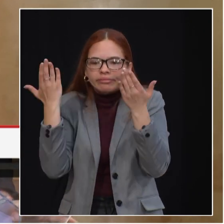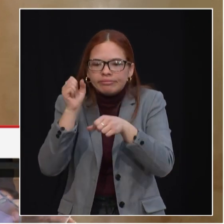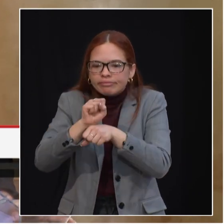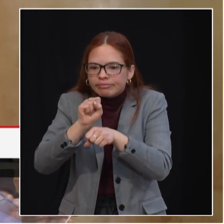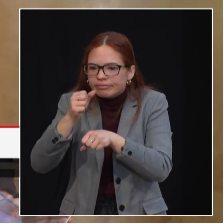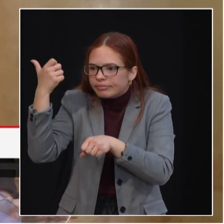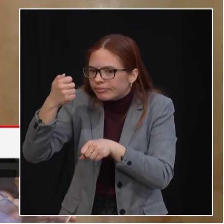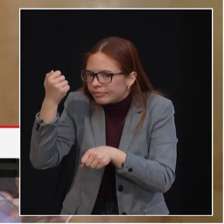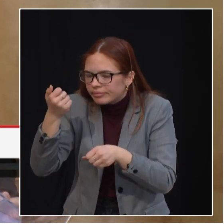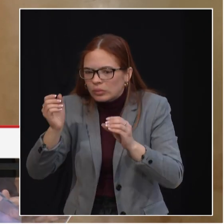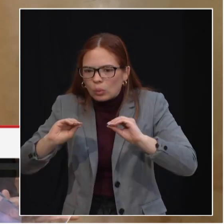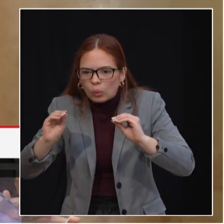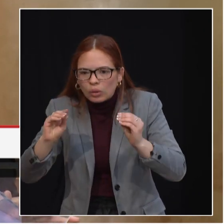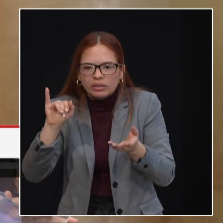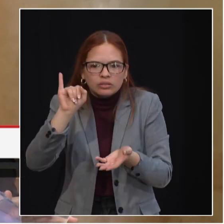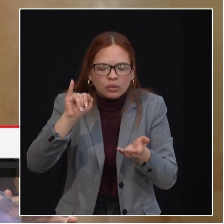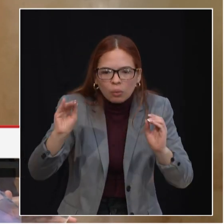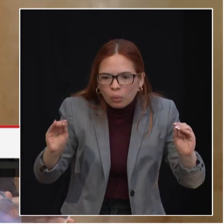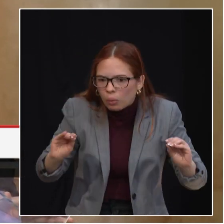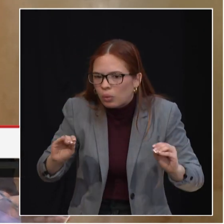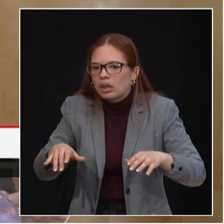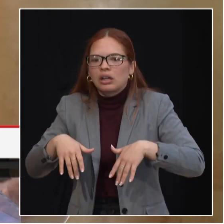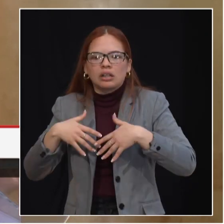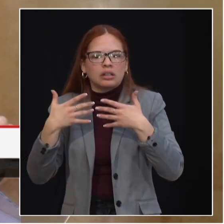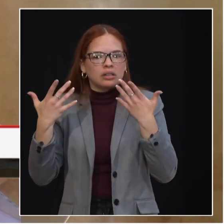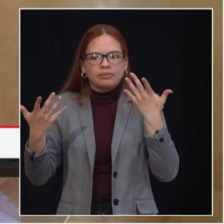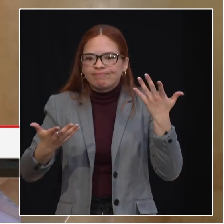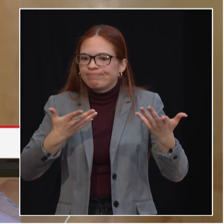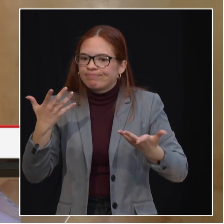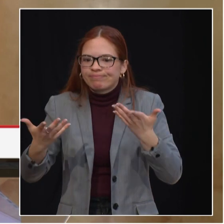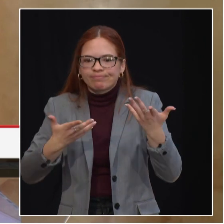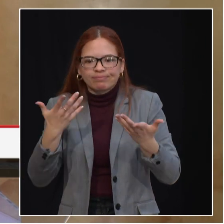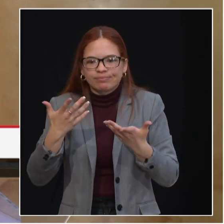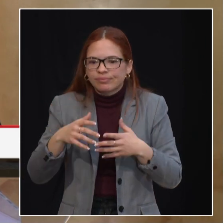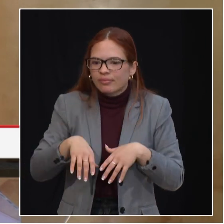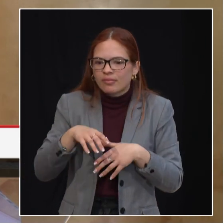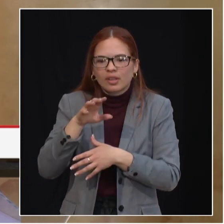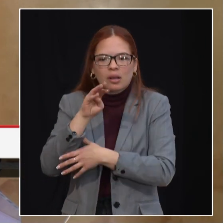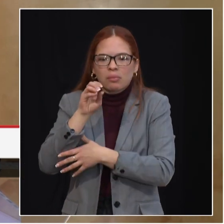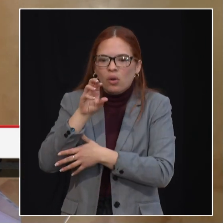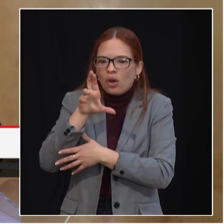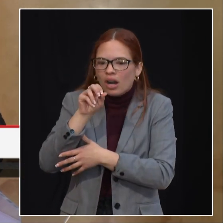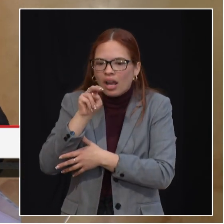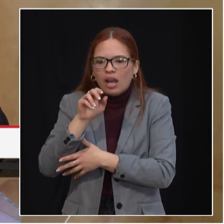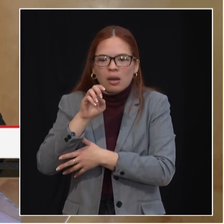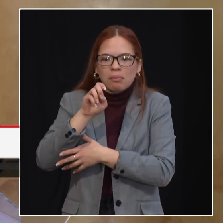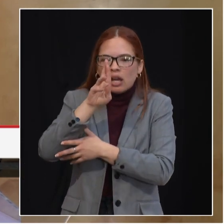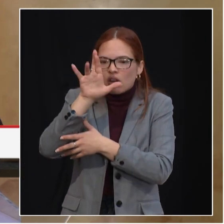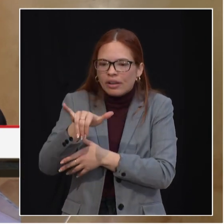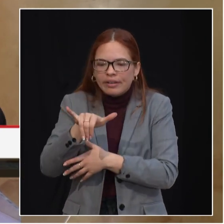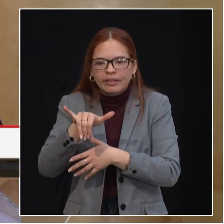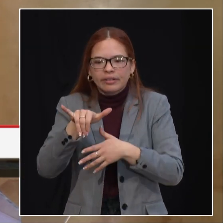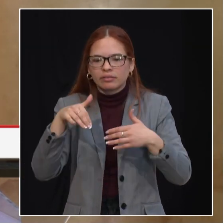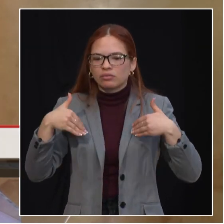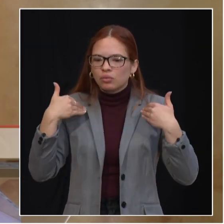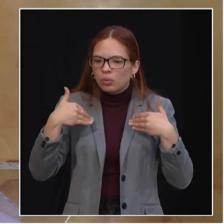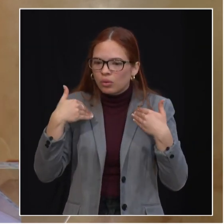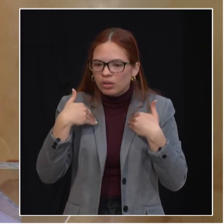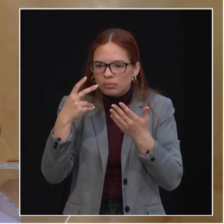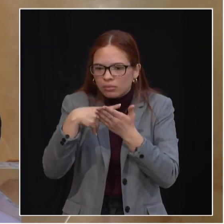Employment Program or paid family leave. But I lead a few hundred economic